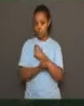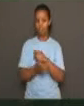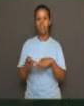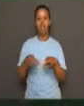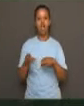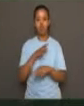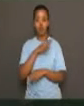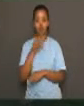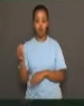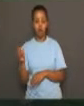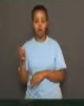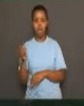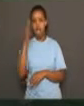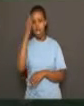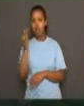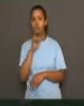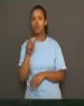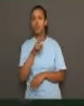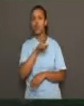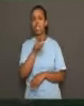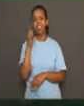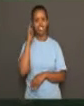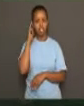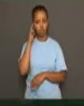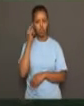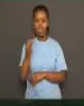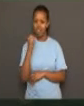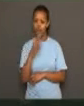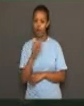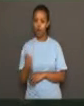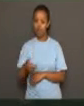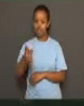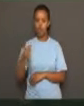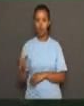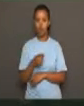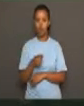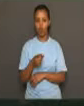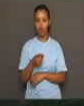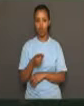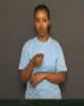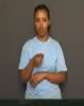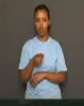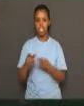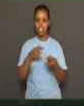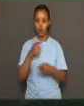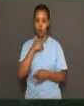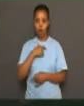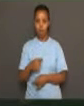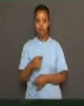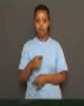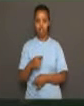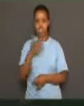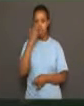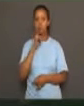far, why do you think the strongest and the fastest members of a species are more likely